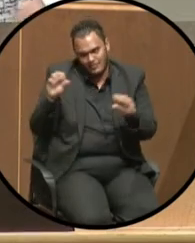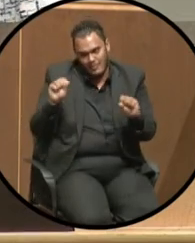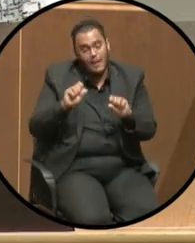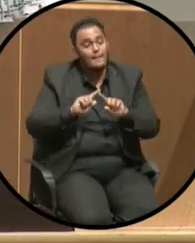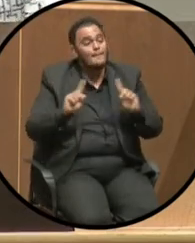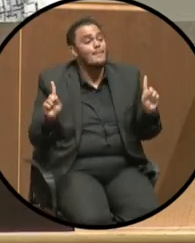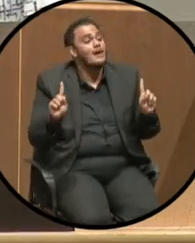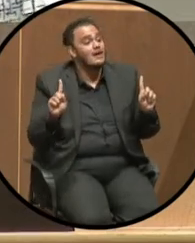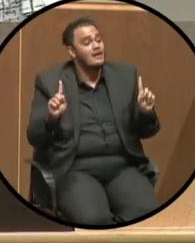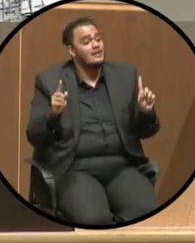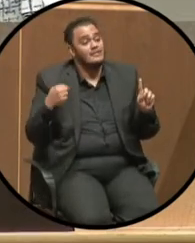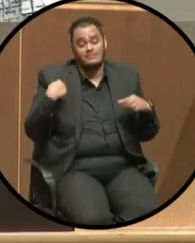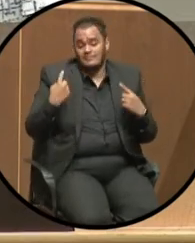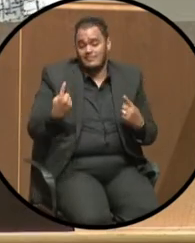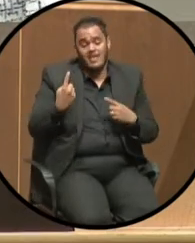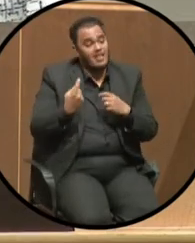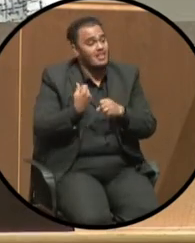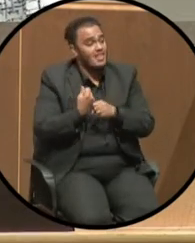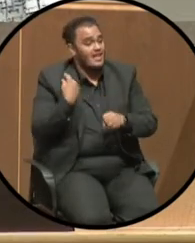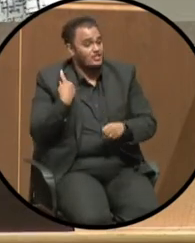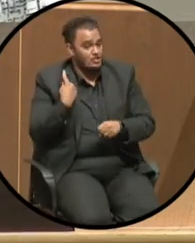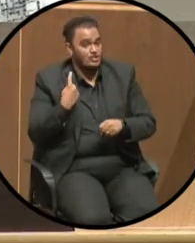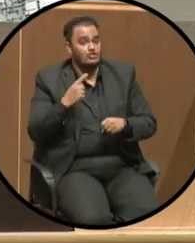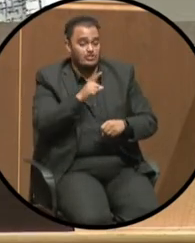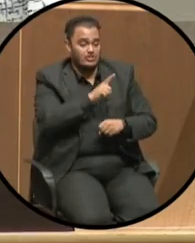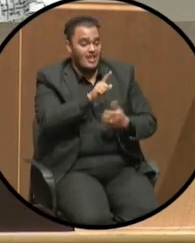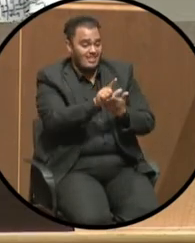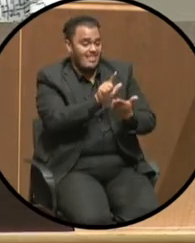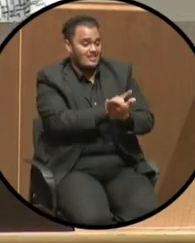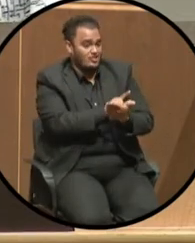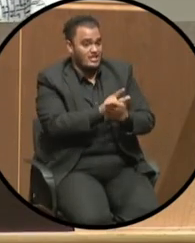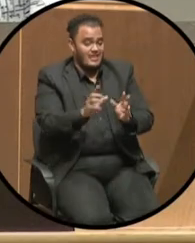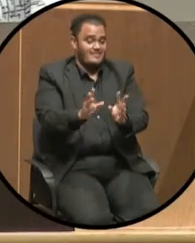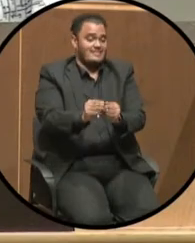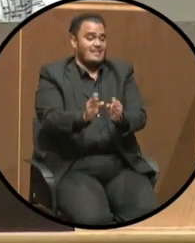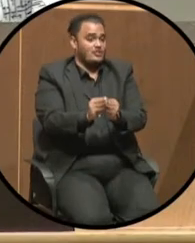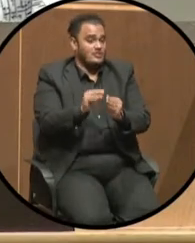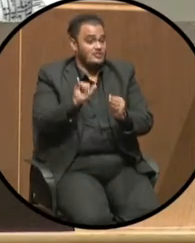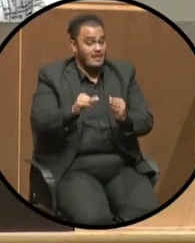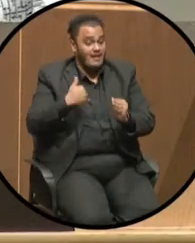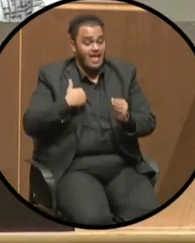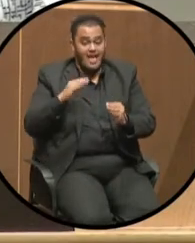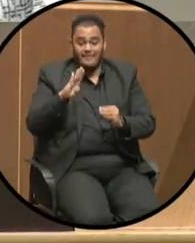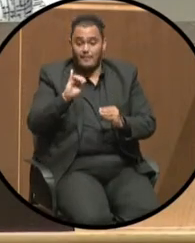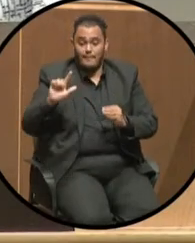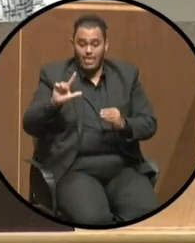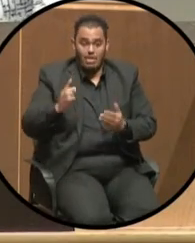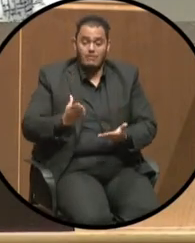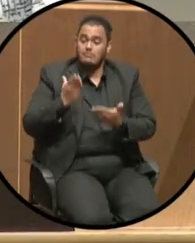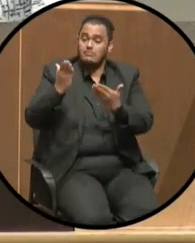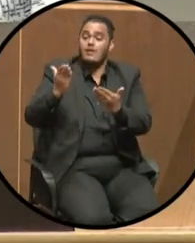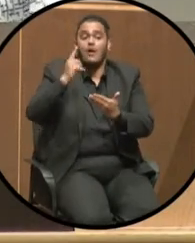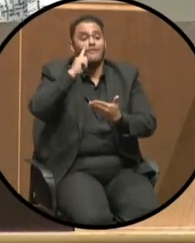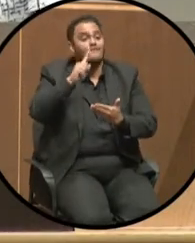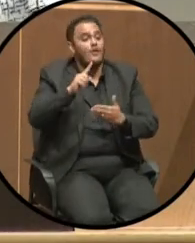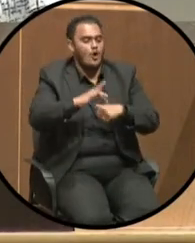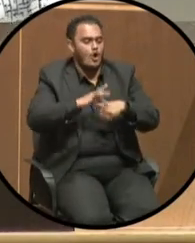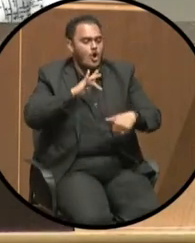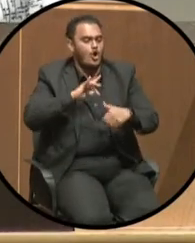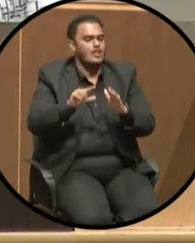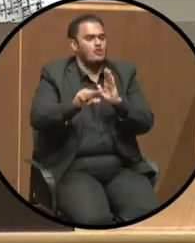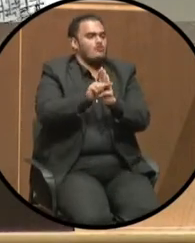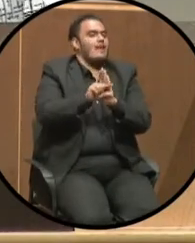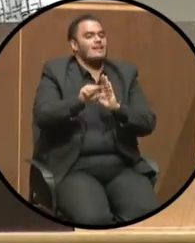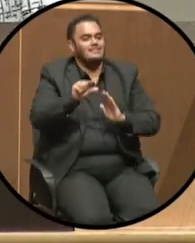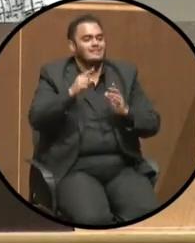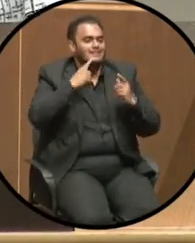but in last year's legislative session, there was a bill that created a council for early grade success, which was going to look at